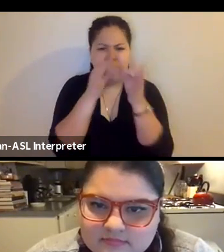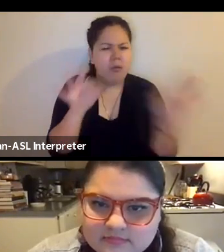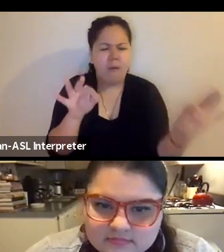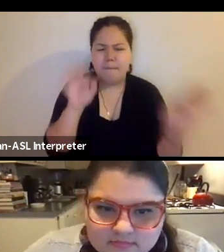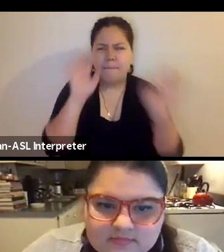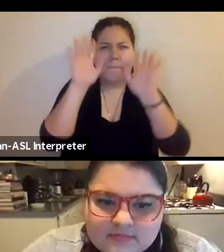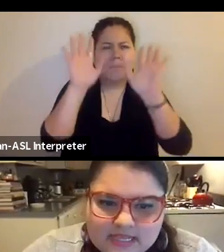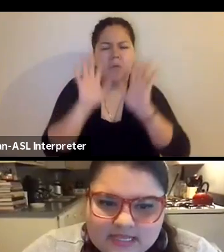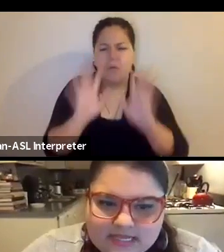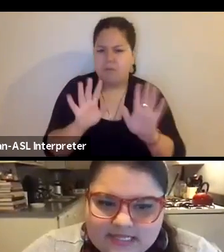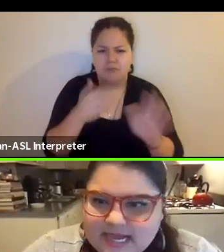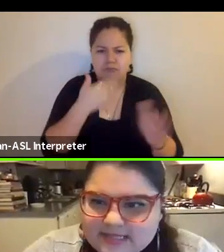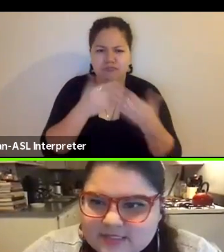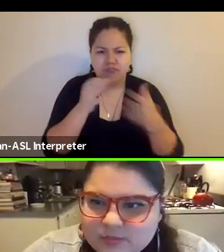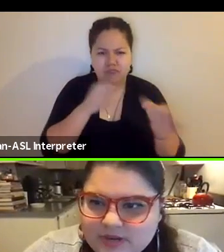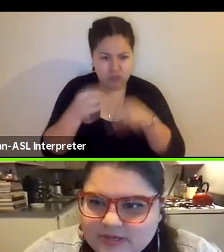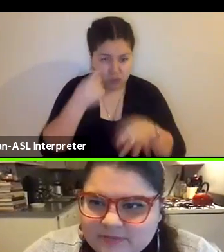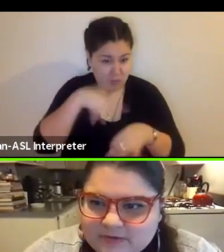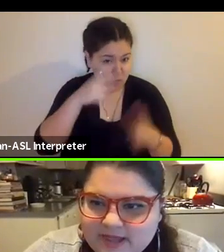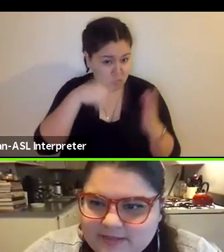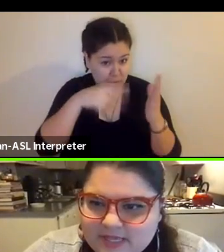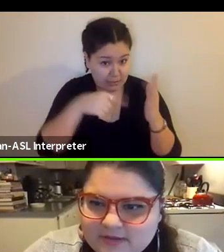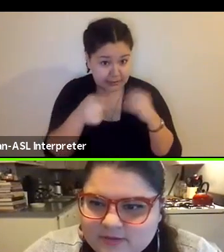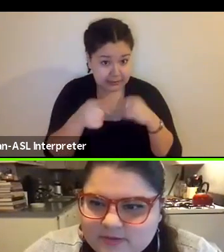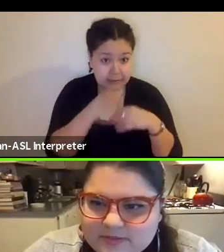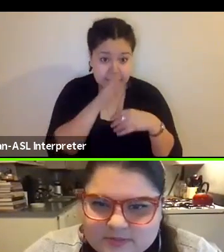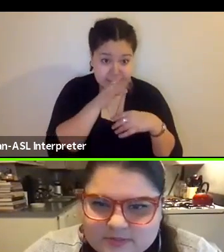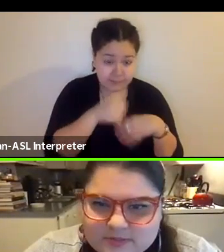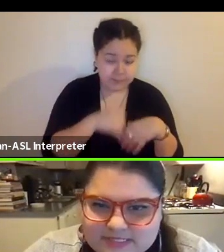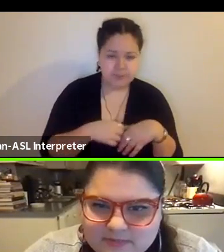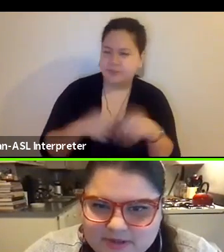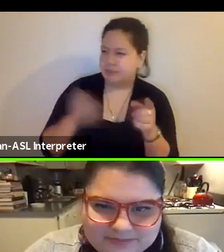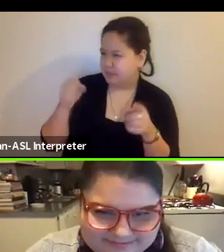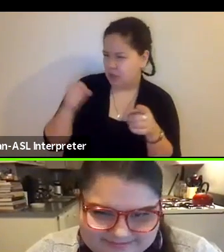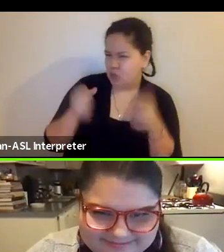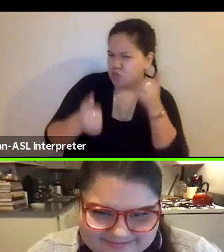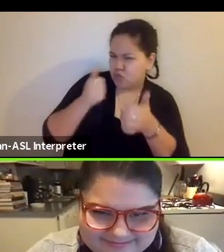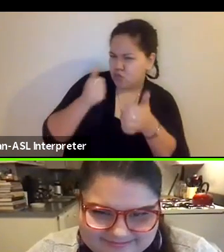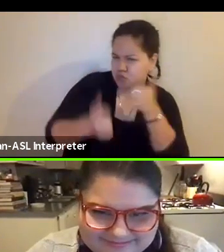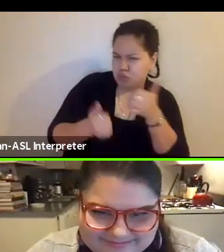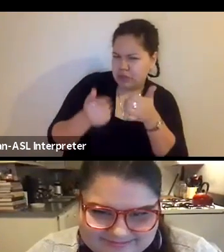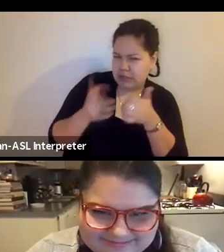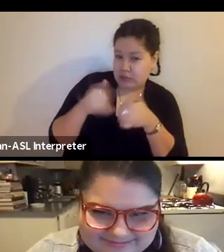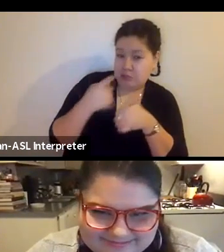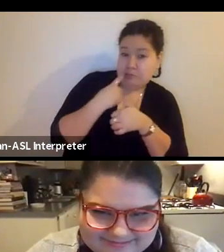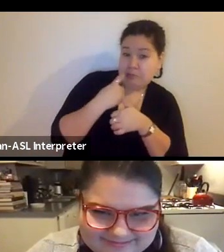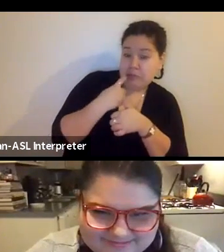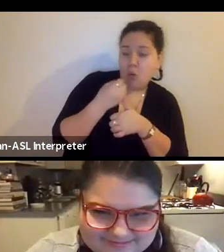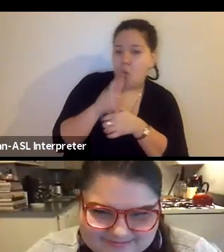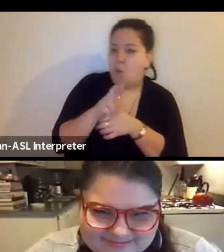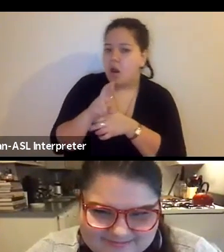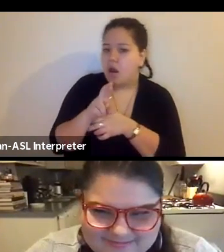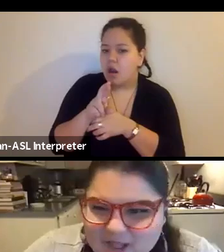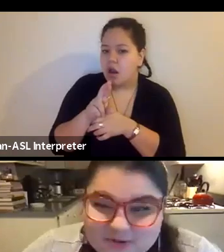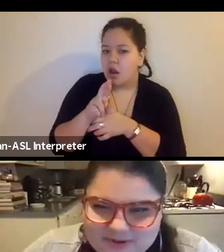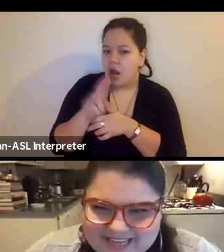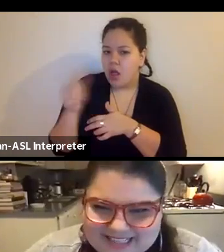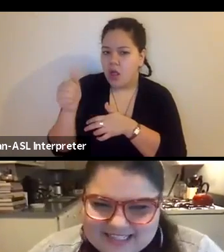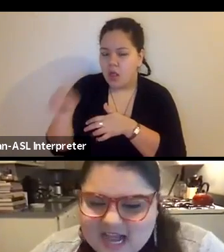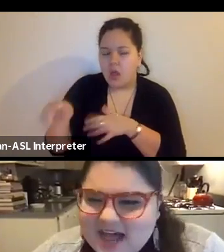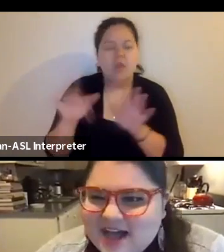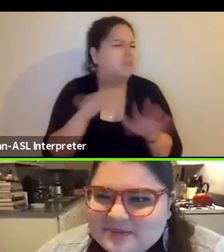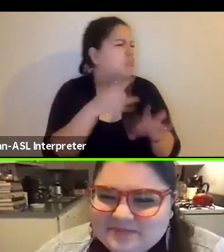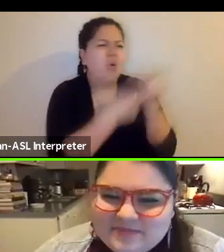question? Yes, the one if we're vibing or the most recent one? Either, they're both amazing.